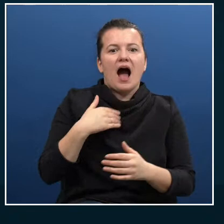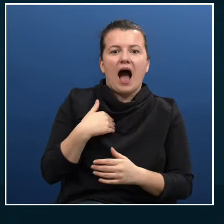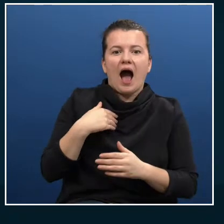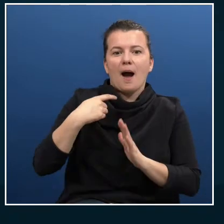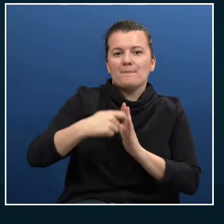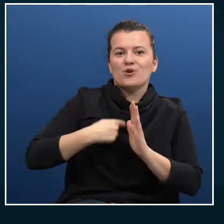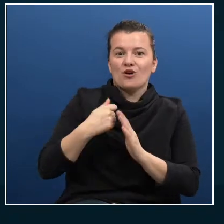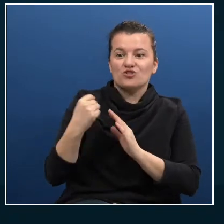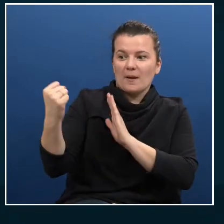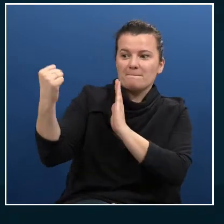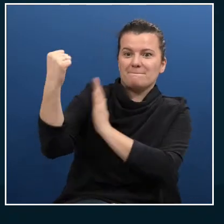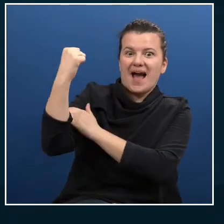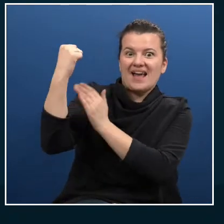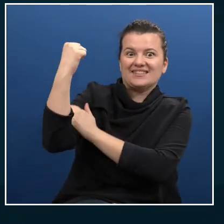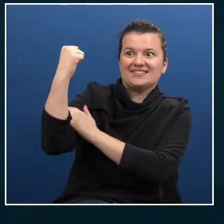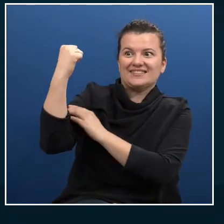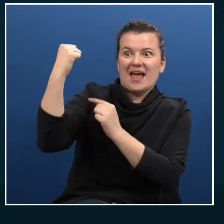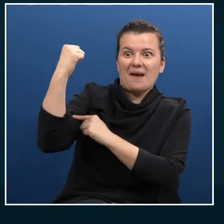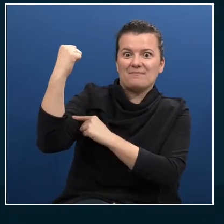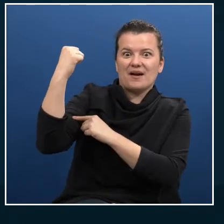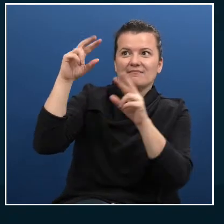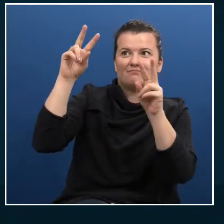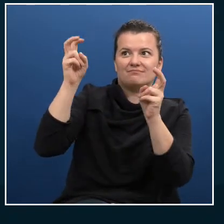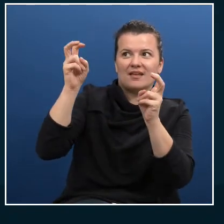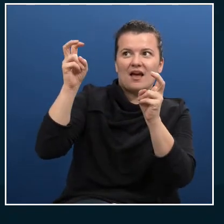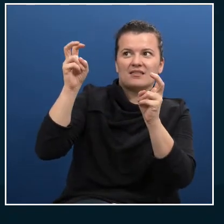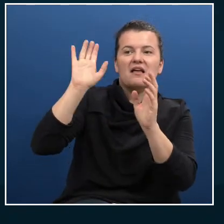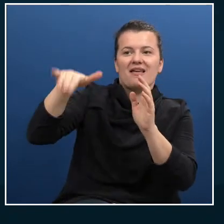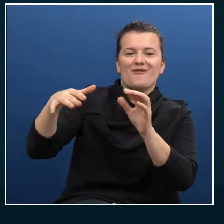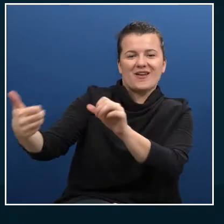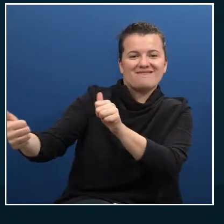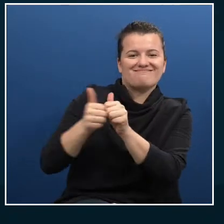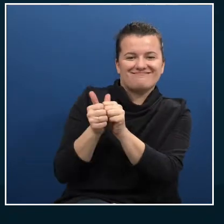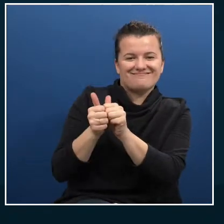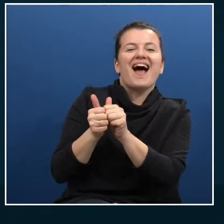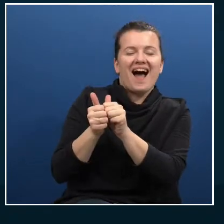Bicep. So that's how our story started.